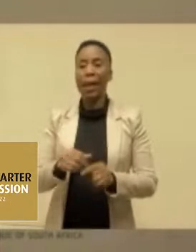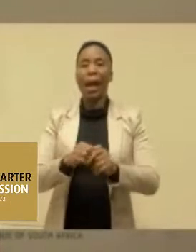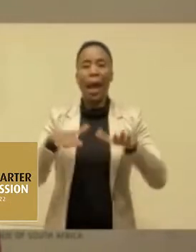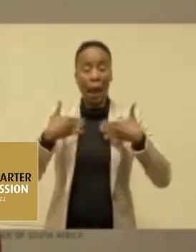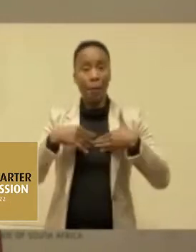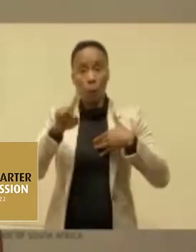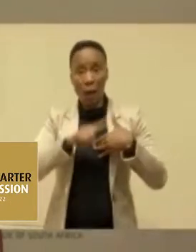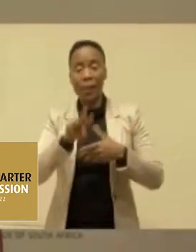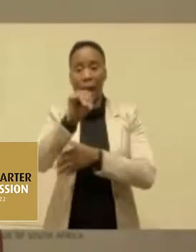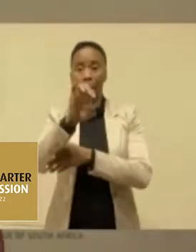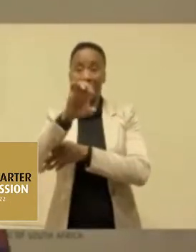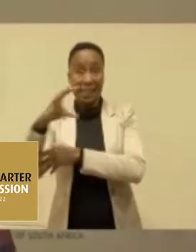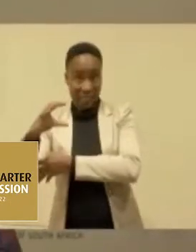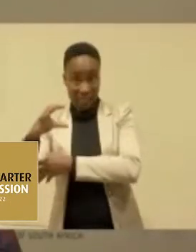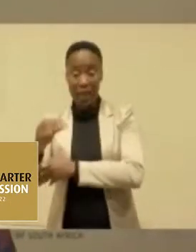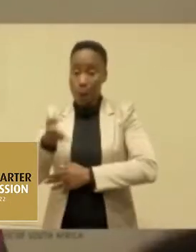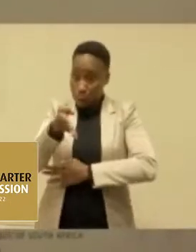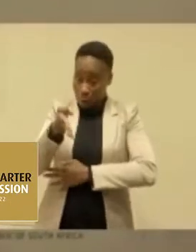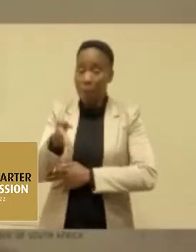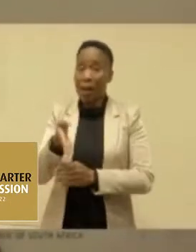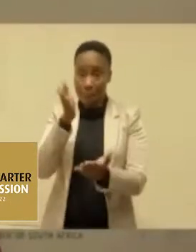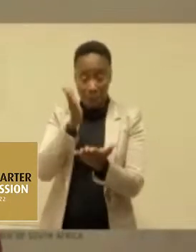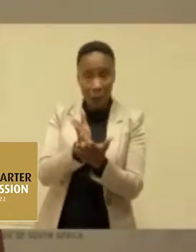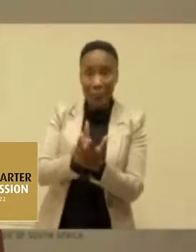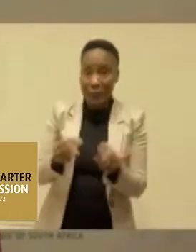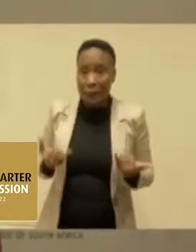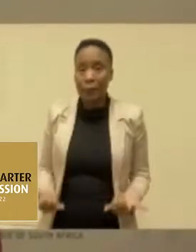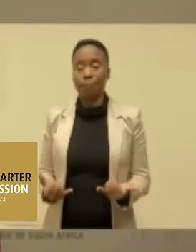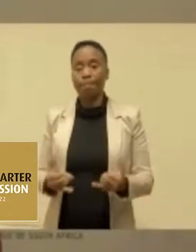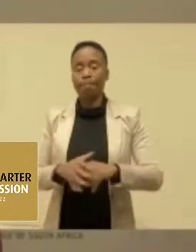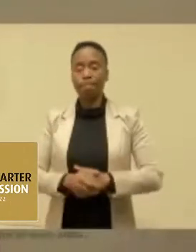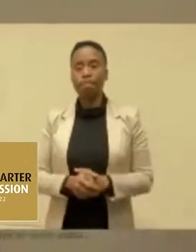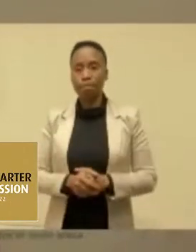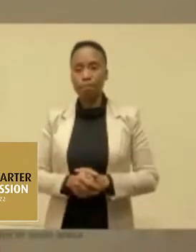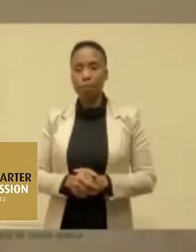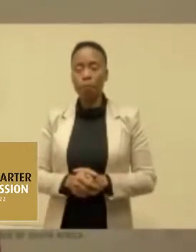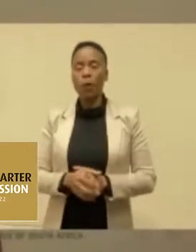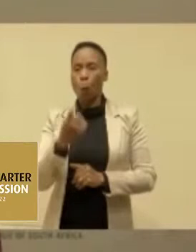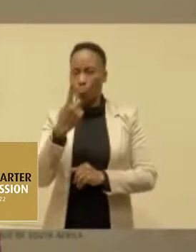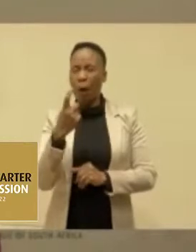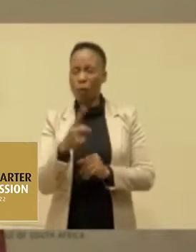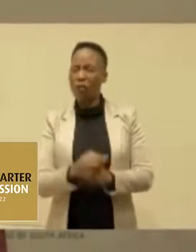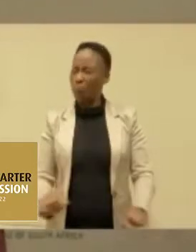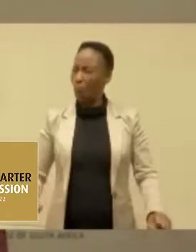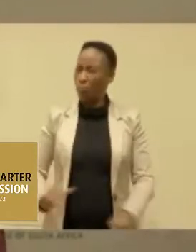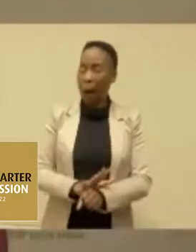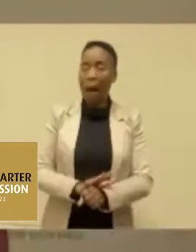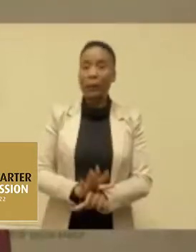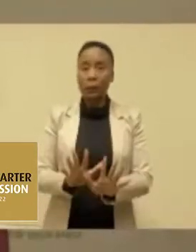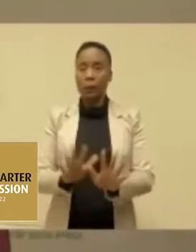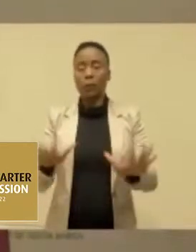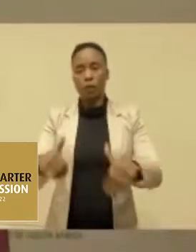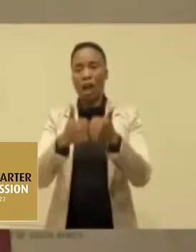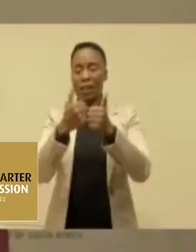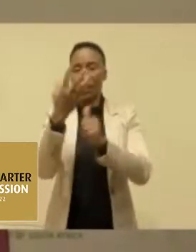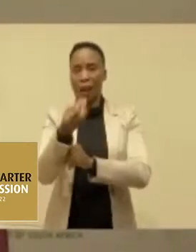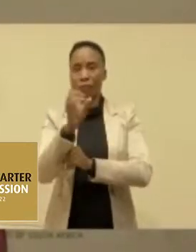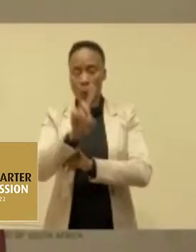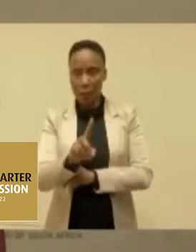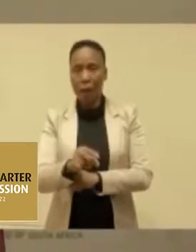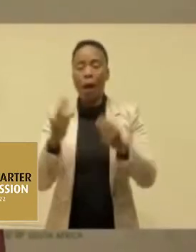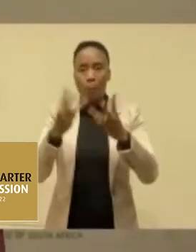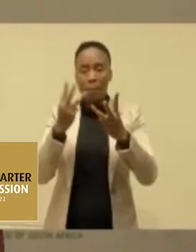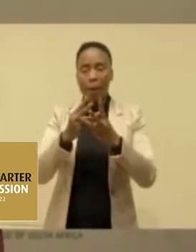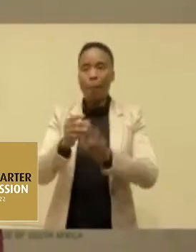are present in this particular platform one of the suitable challenges is that people in power